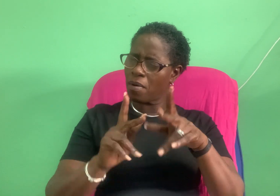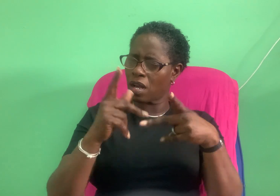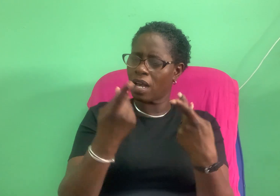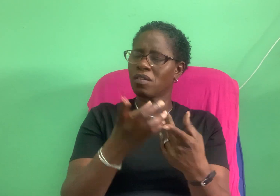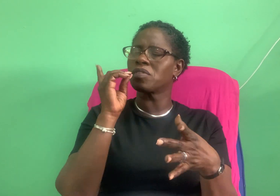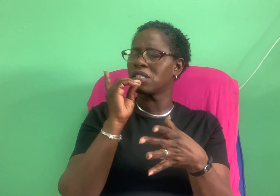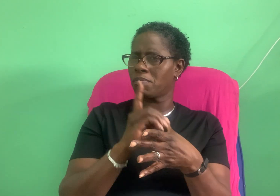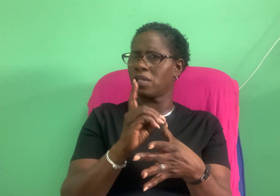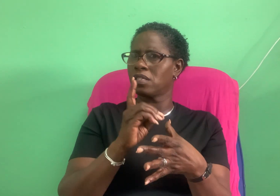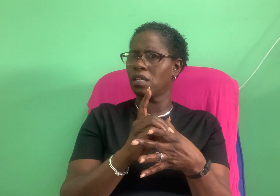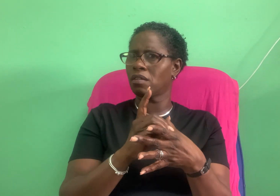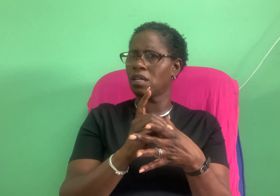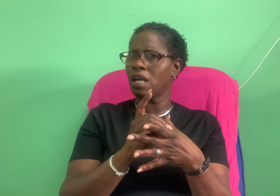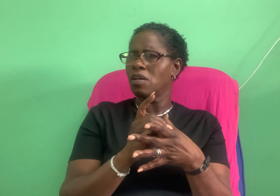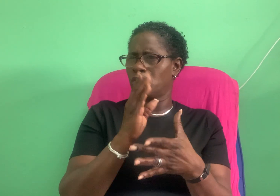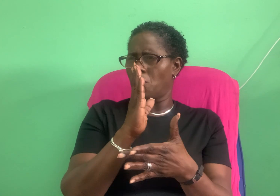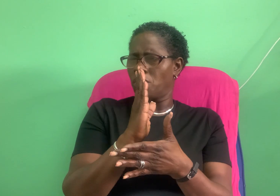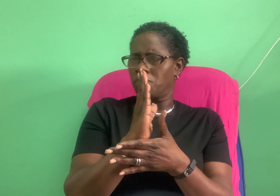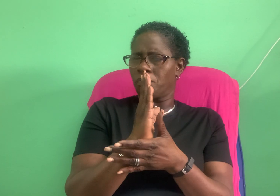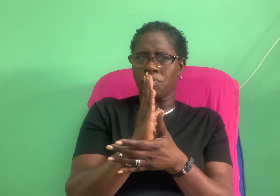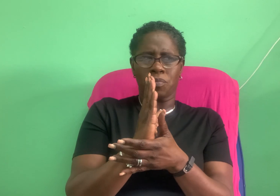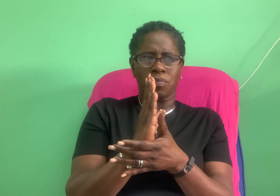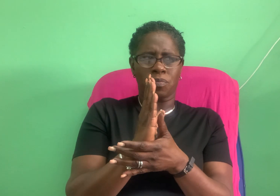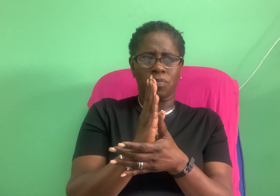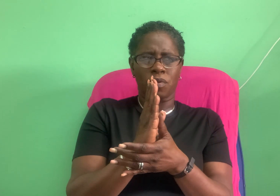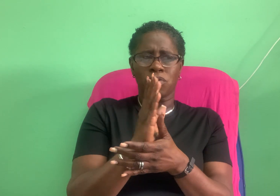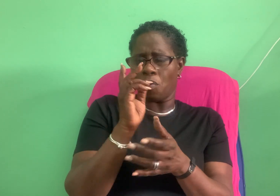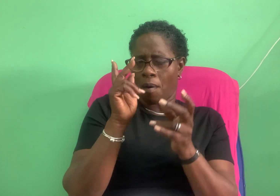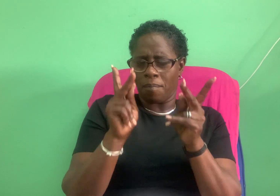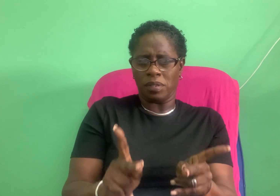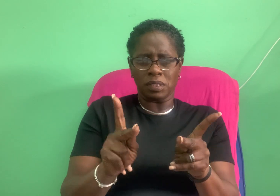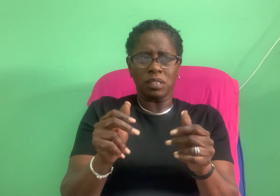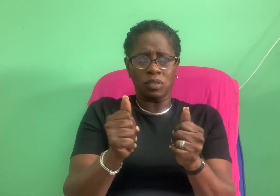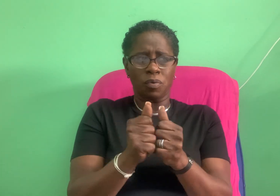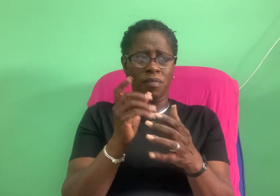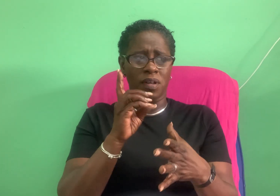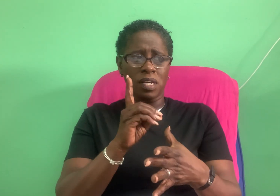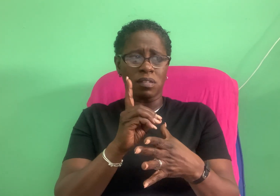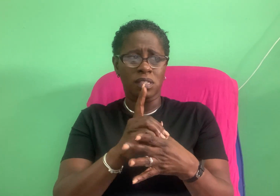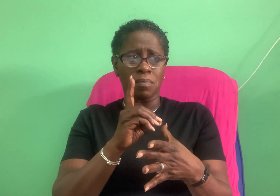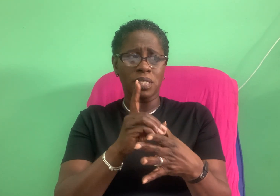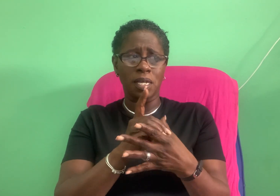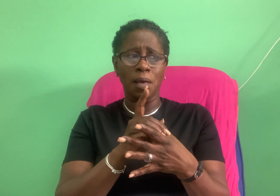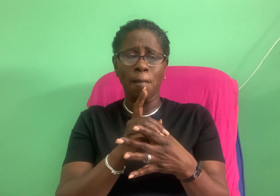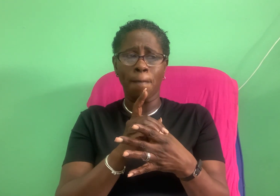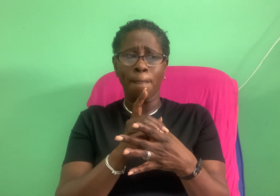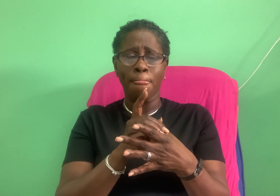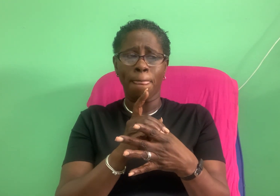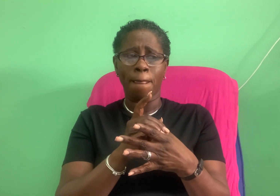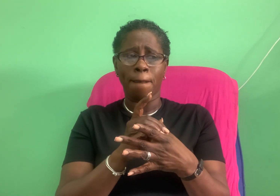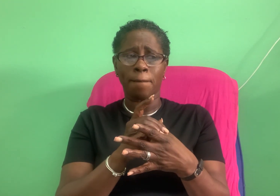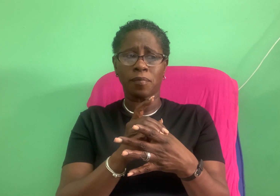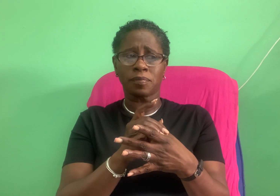that are highly fetishized, and that individuals that I have known in the past who have had some different types